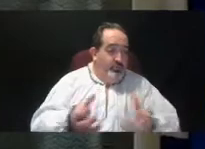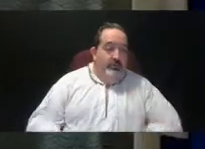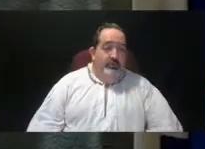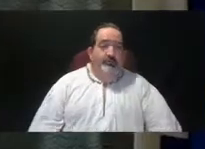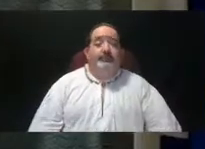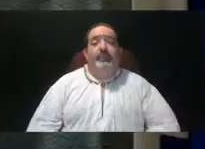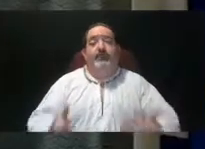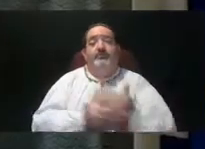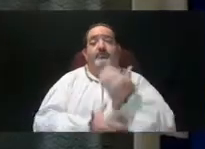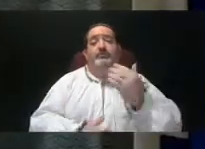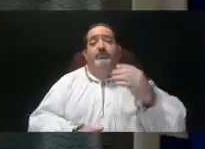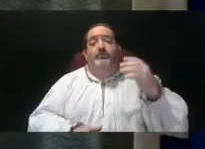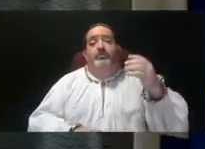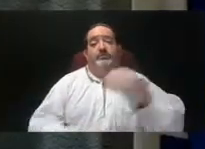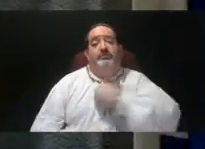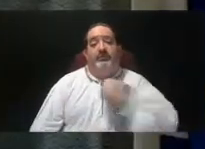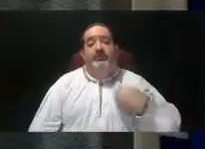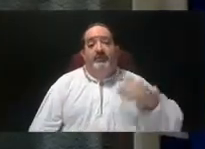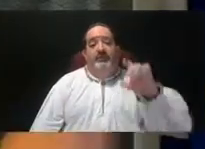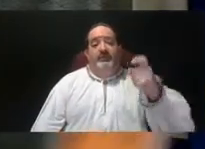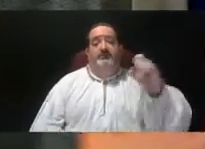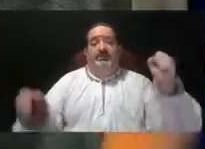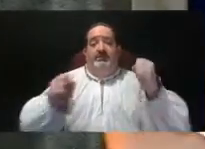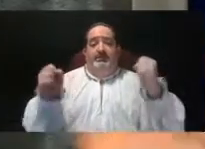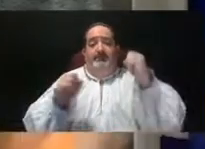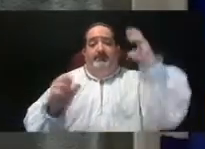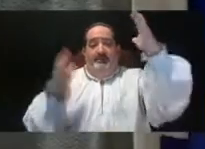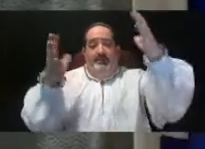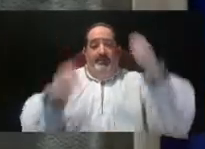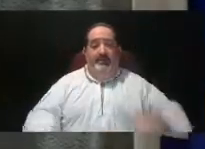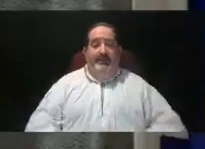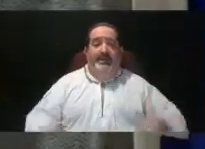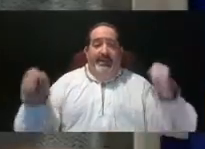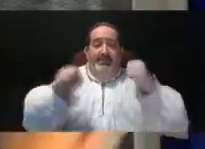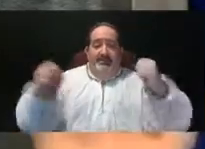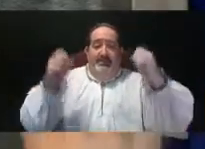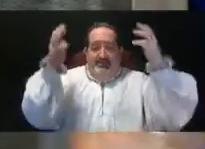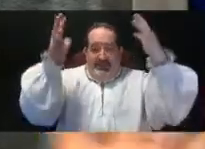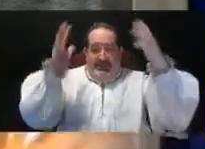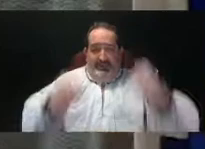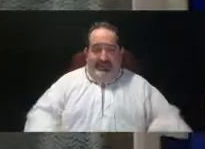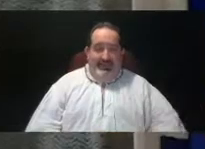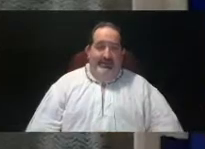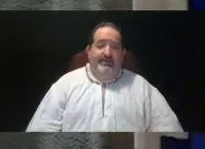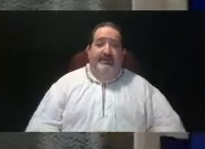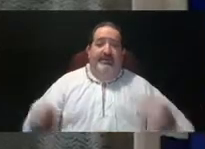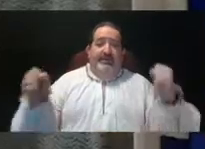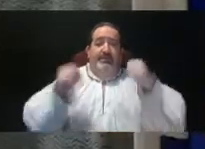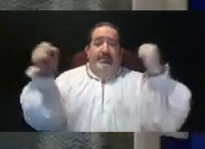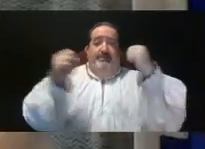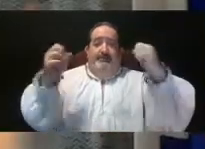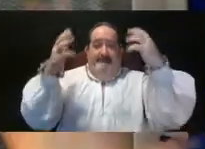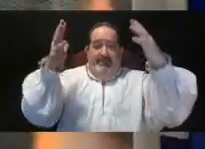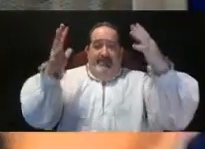For the newest companion of the Lux Caidus, hip hip, hip hip, hip